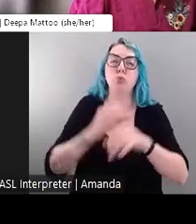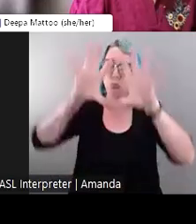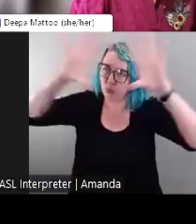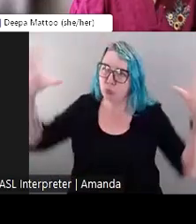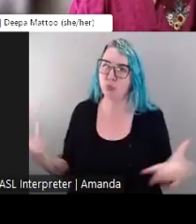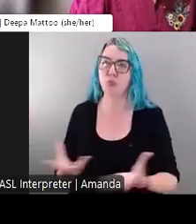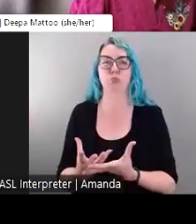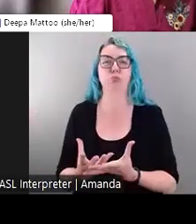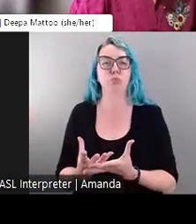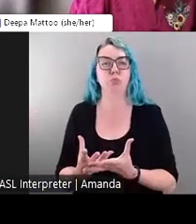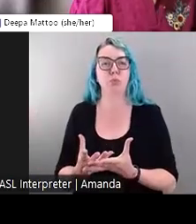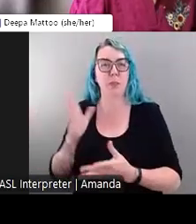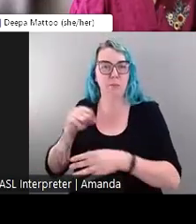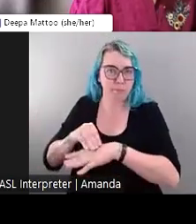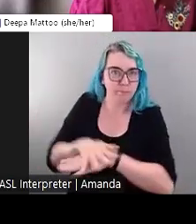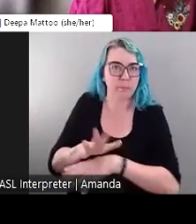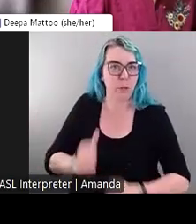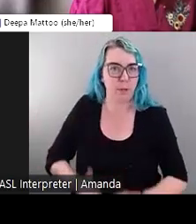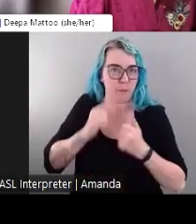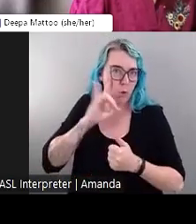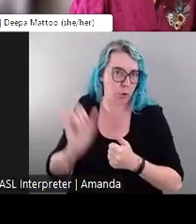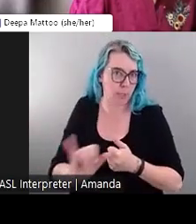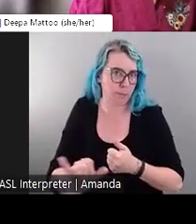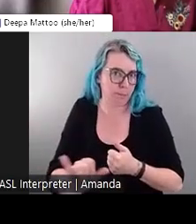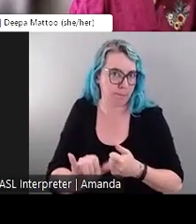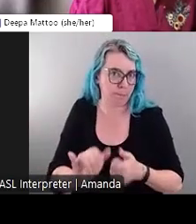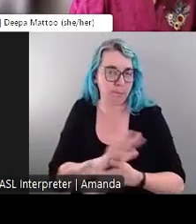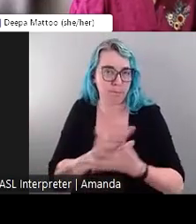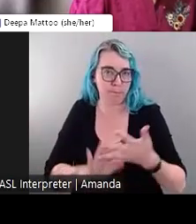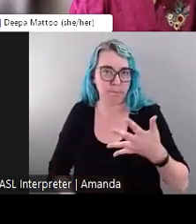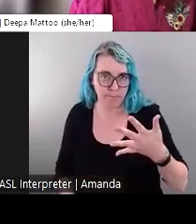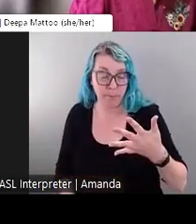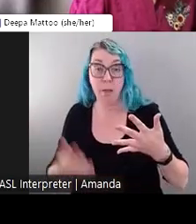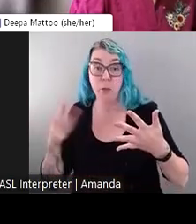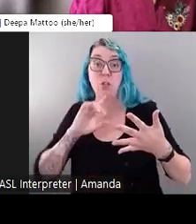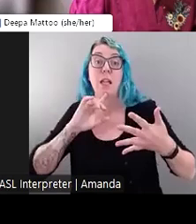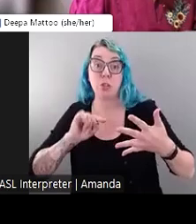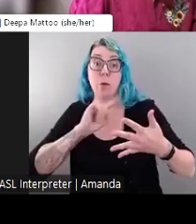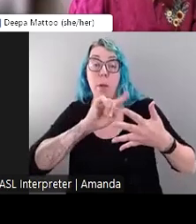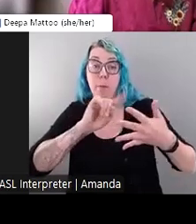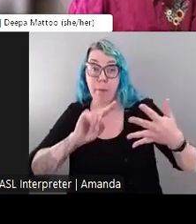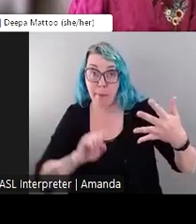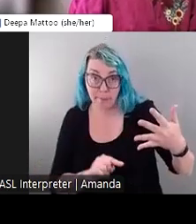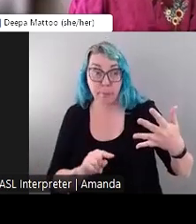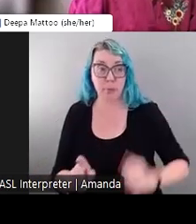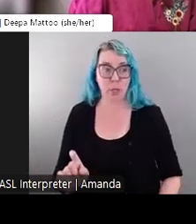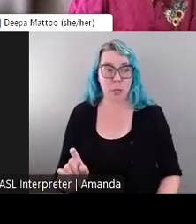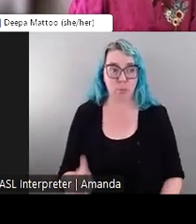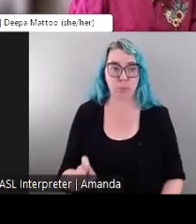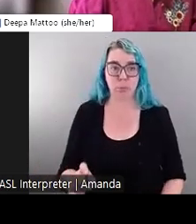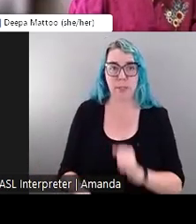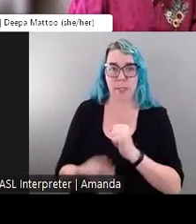can click on the Generate Report button at the bottom of the screen. You can also hit the Save Draft button if you're completing the questionnaire over